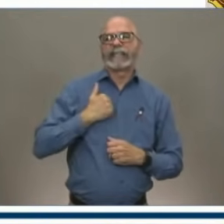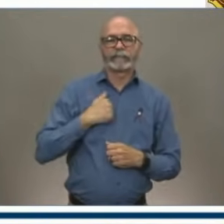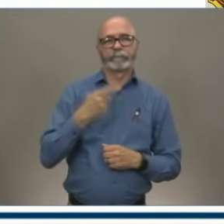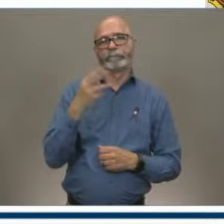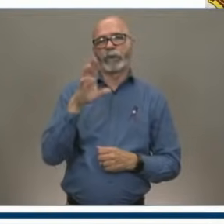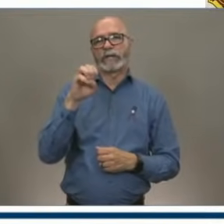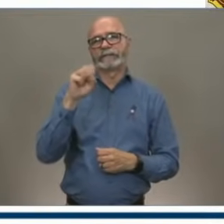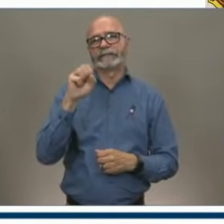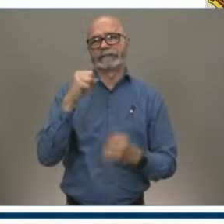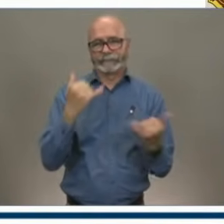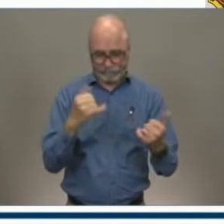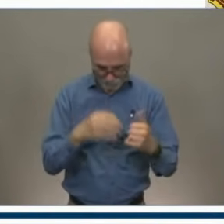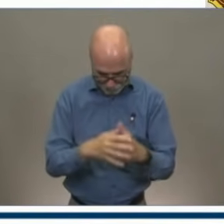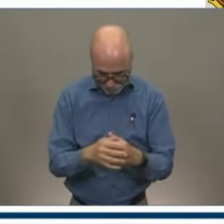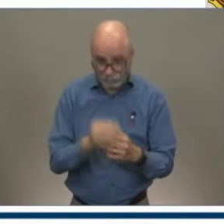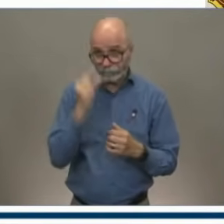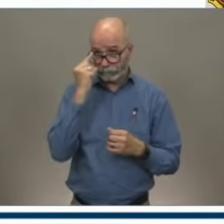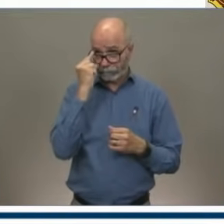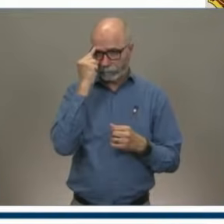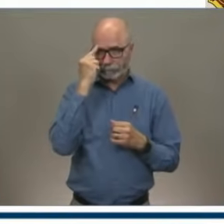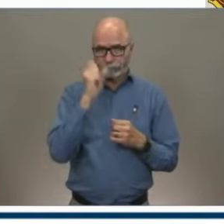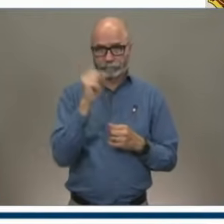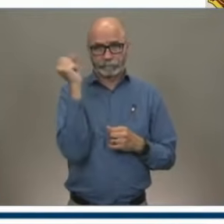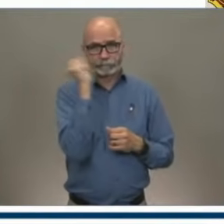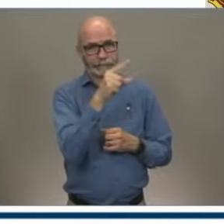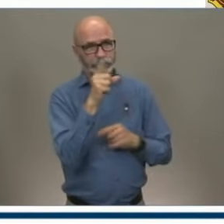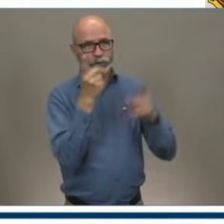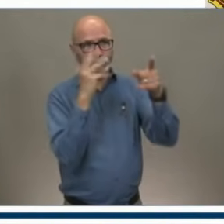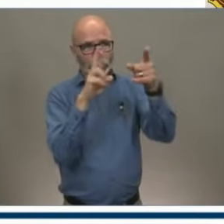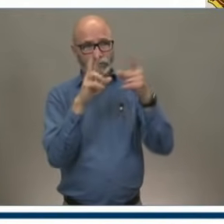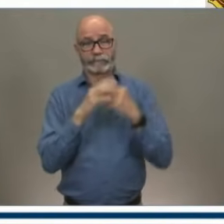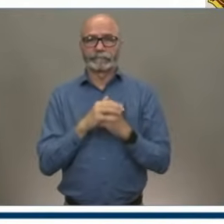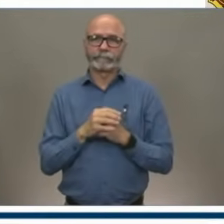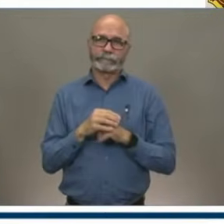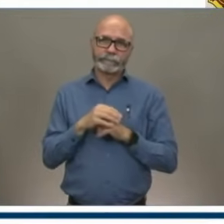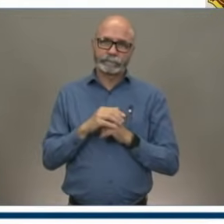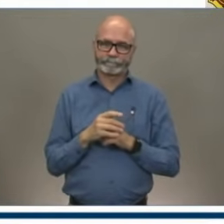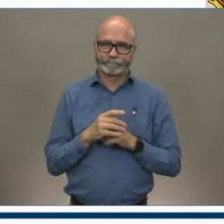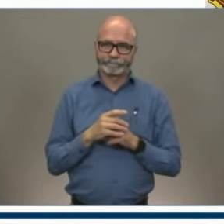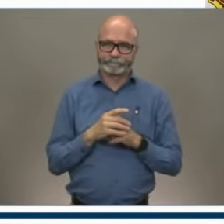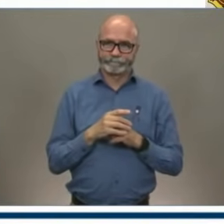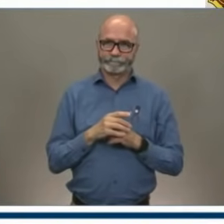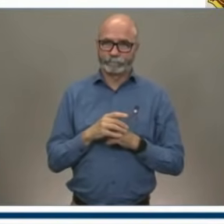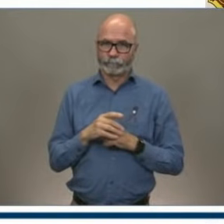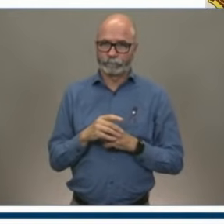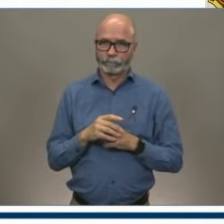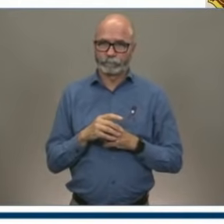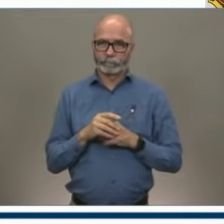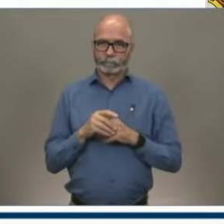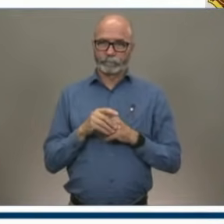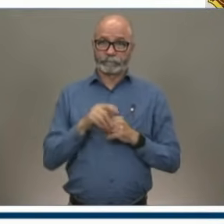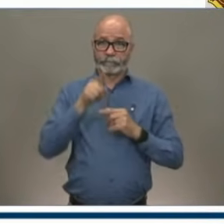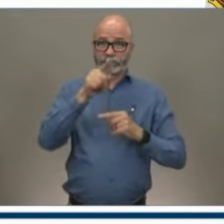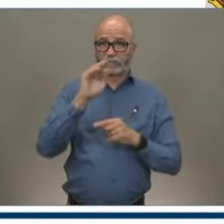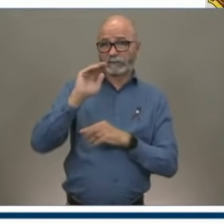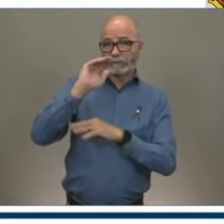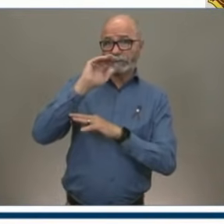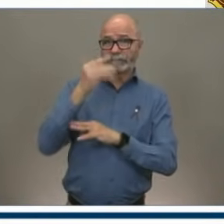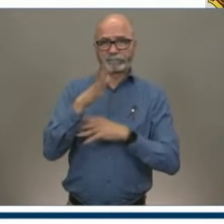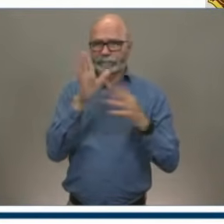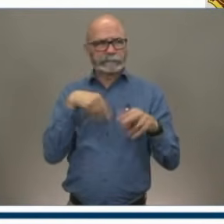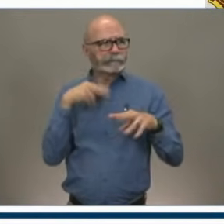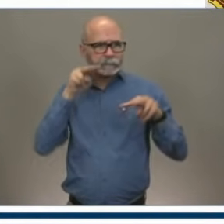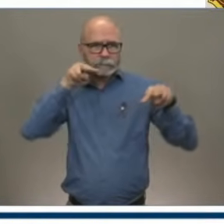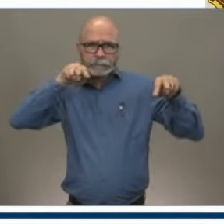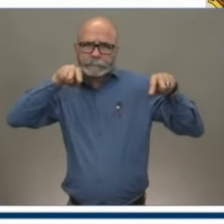Dr. Strang. Following up on that, on my colleague's question there, it looks like you're erring on the side of caution in terms of the overall